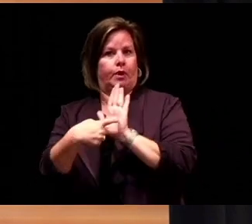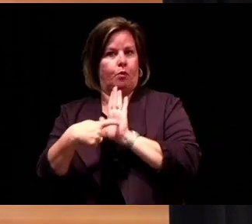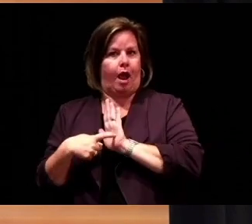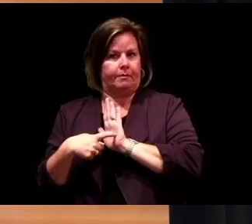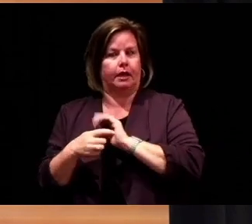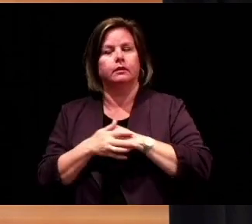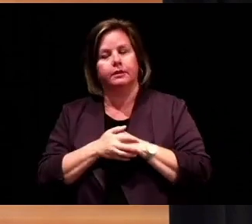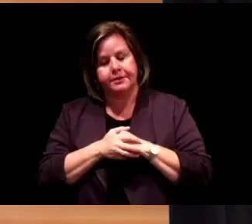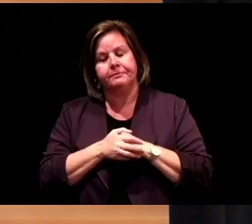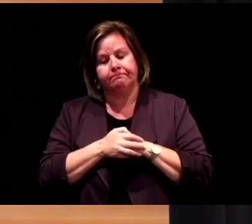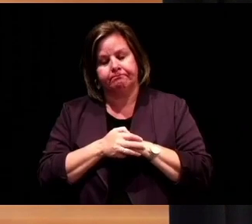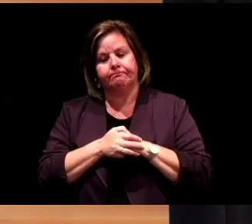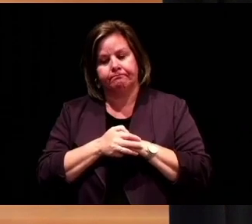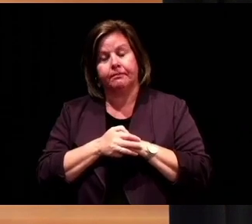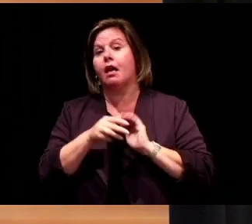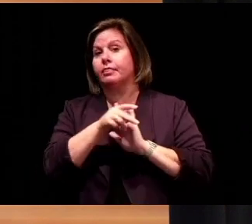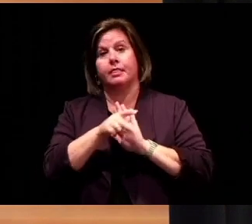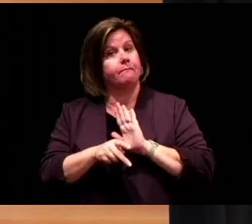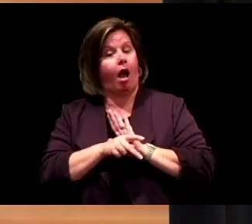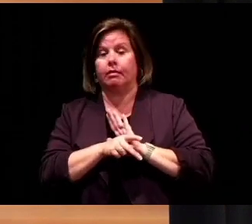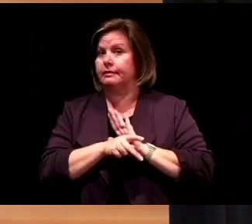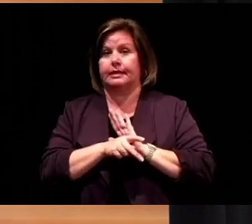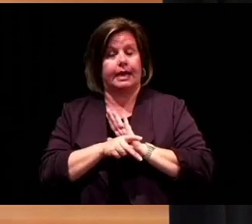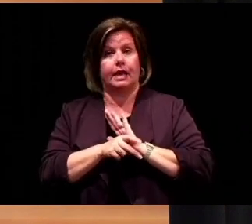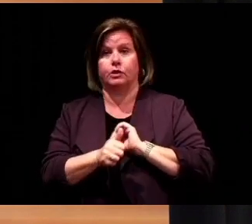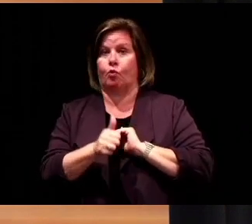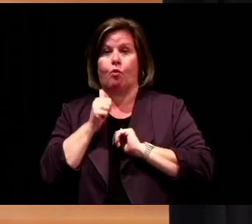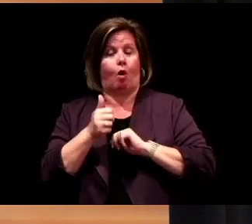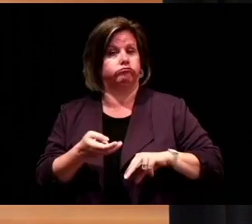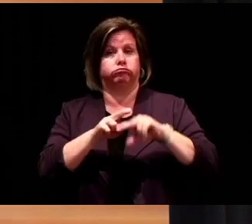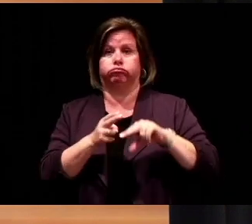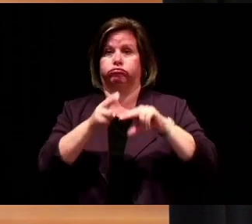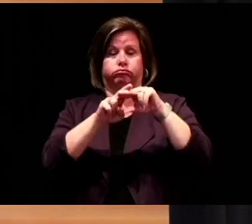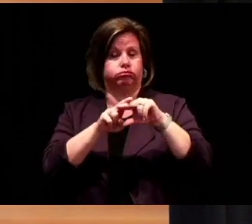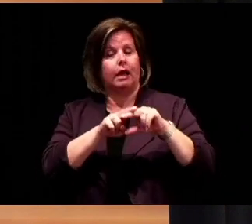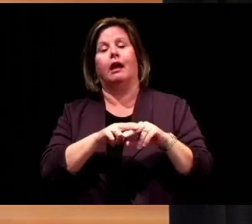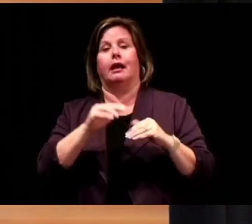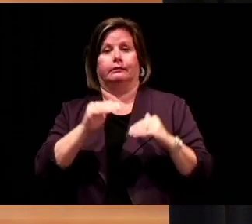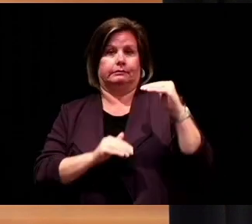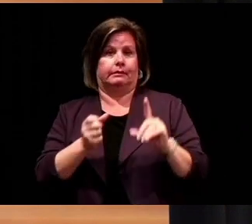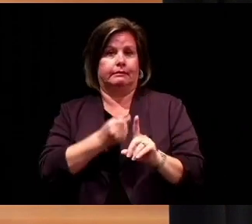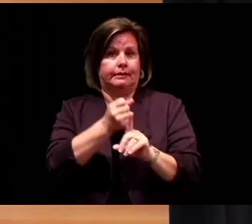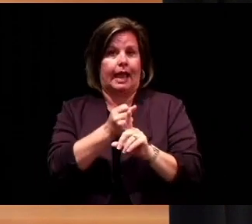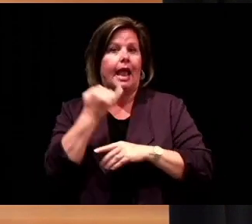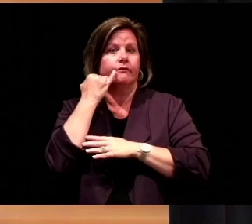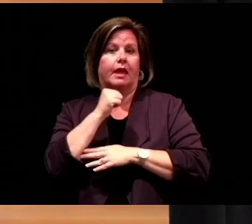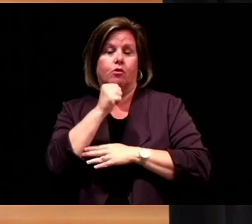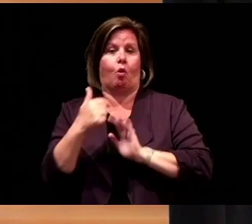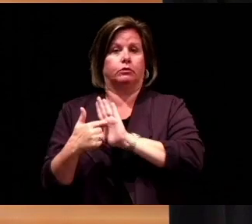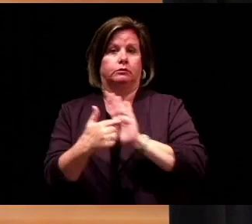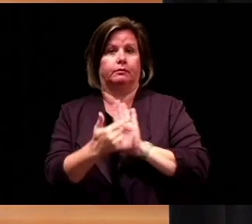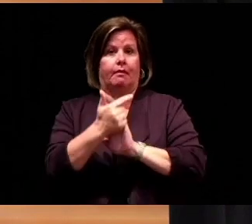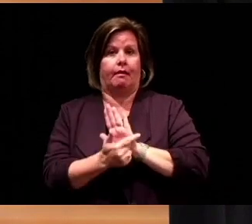cert only on the first question, yet it's cited for guidance on the second, which is not correct. It's pure dicta